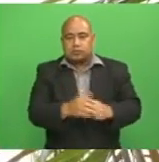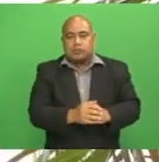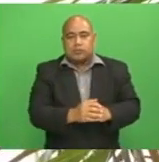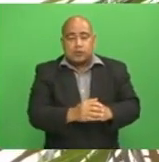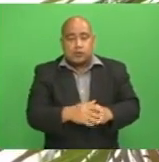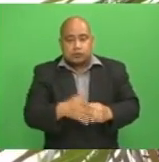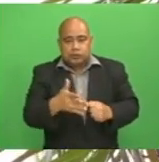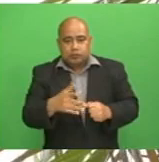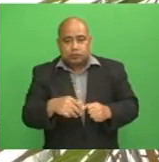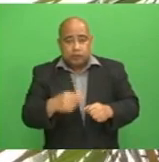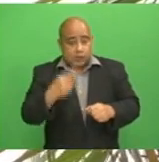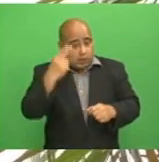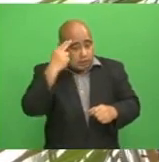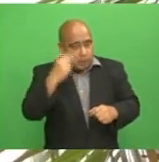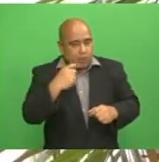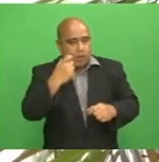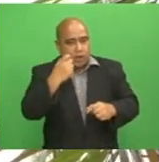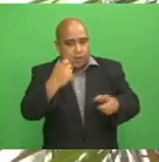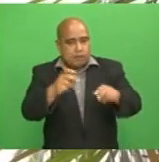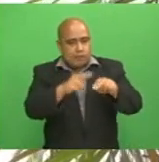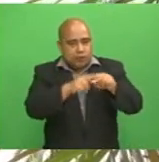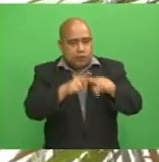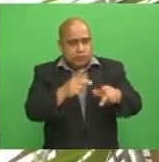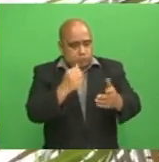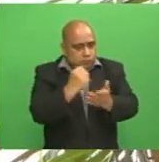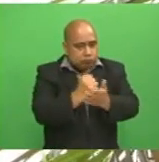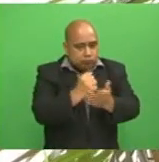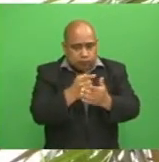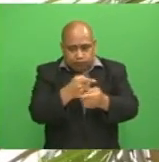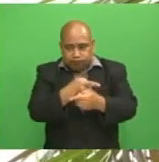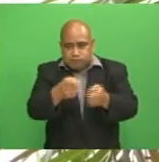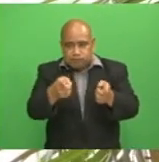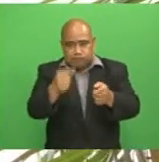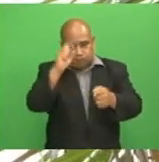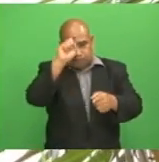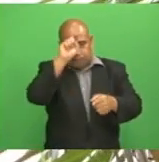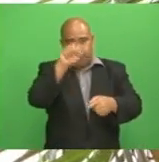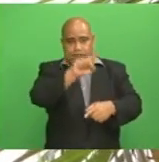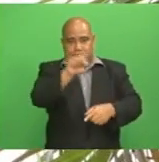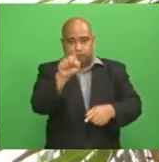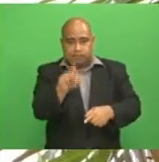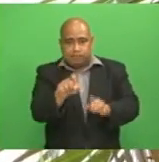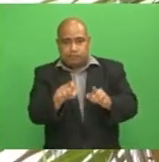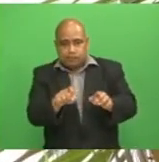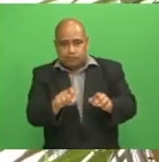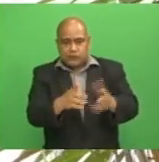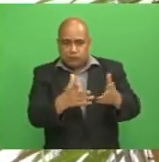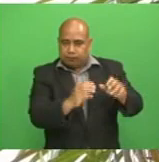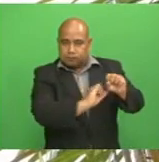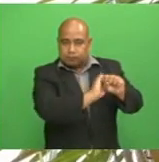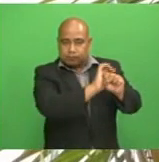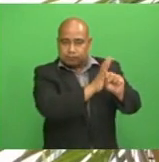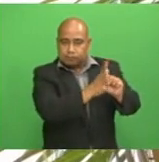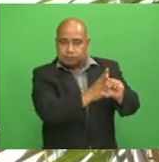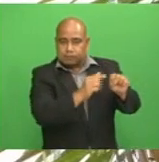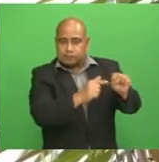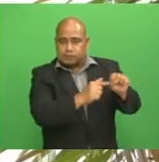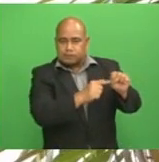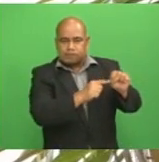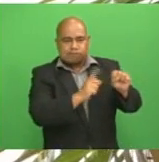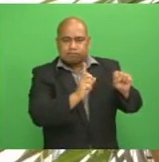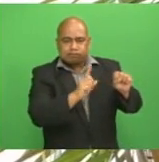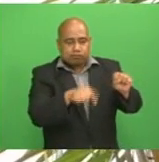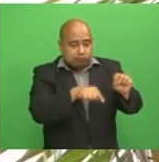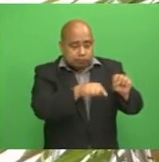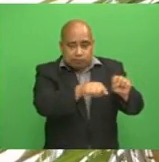Fiji's health directives relating to COVID-19. We are finalizing our